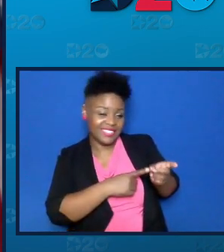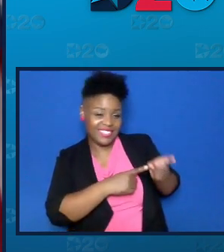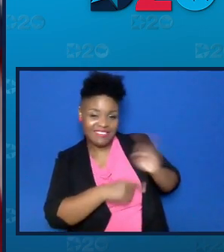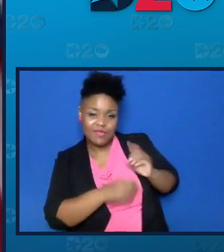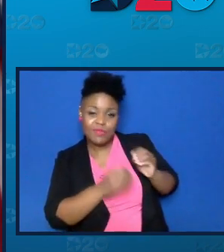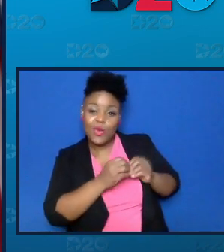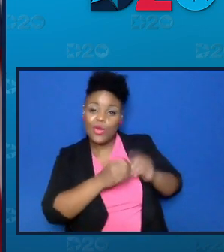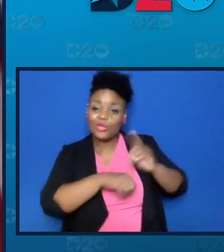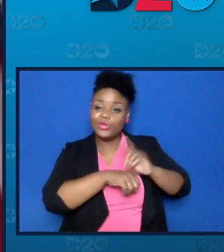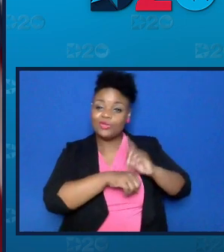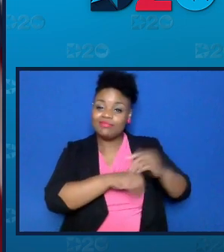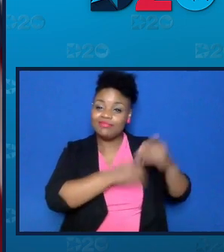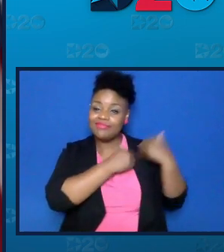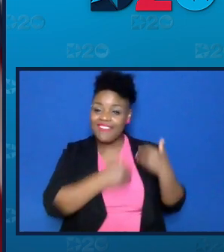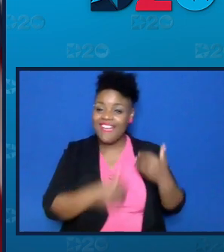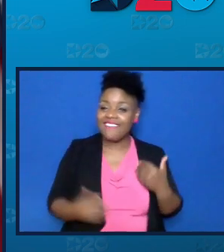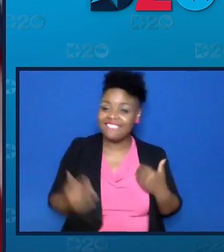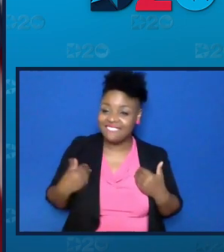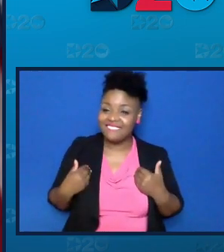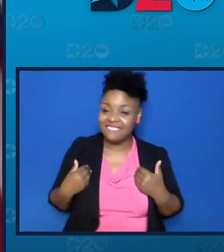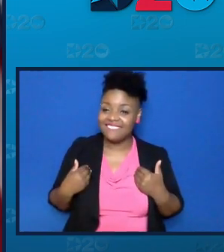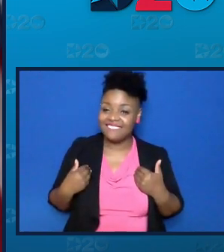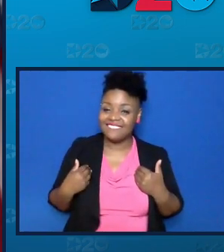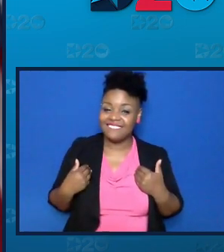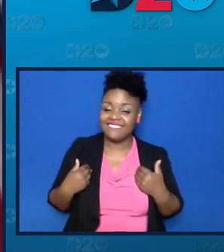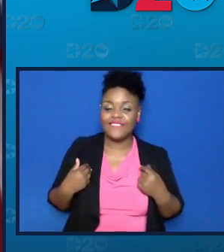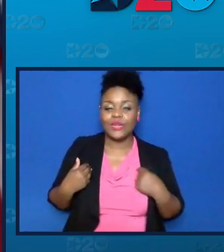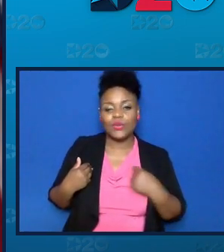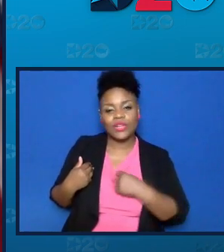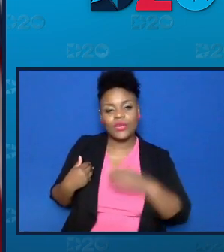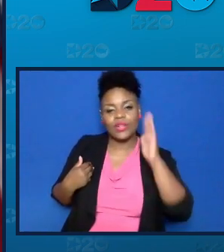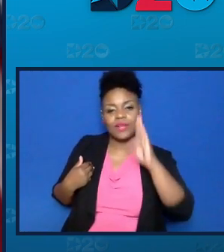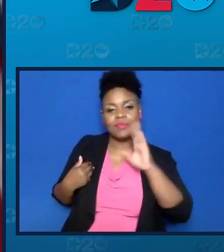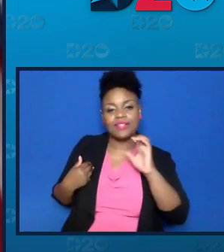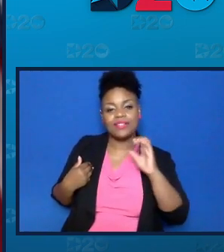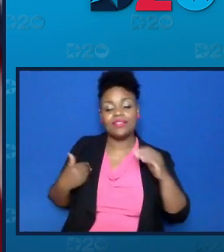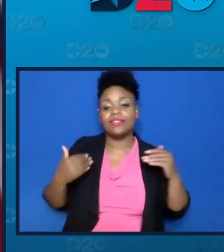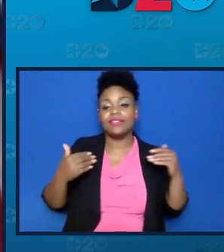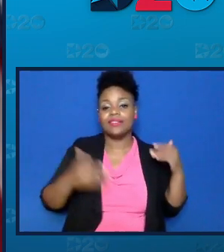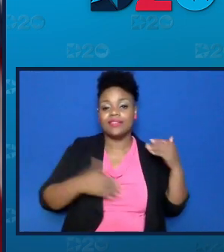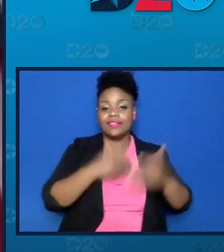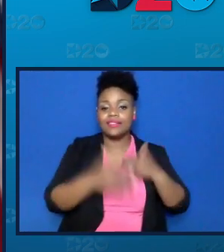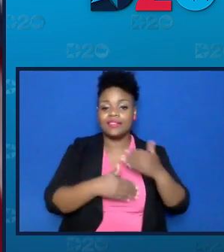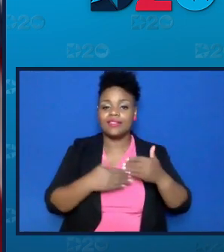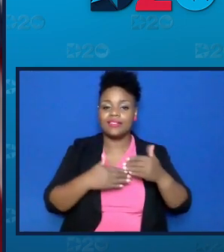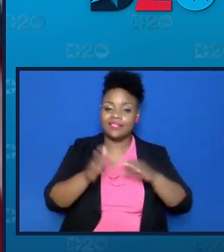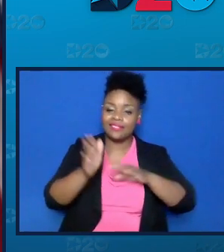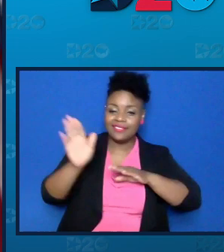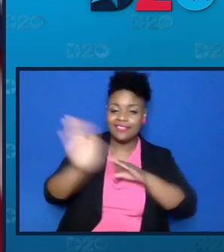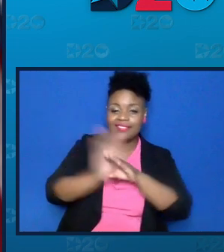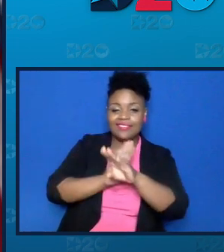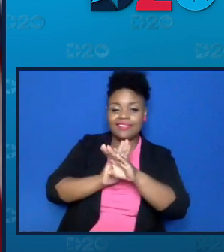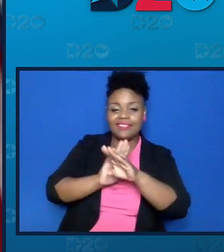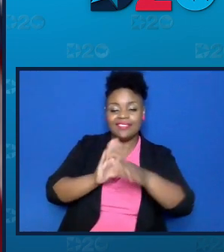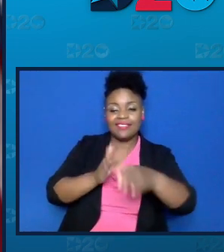Will we be the generation that finally wipes out the stain of racism from our national